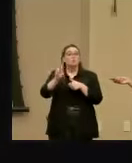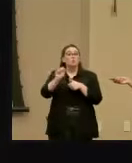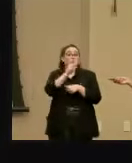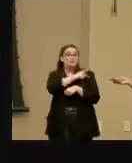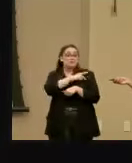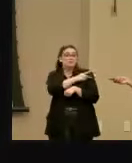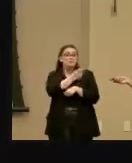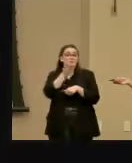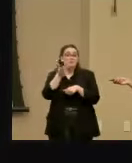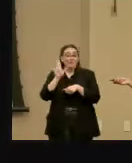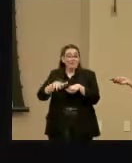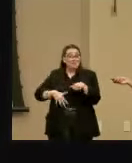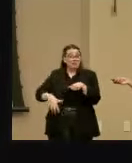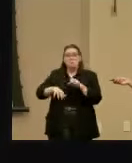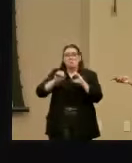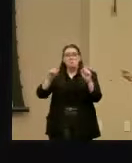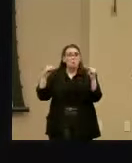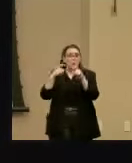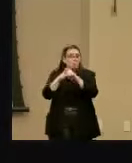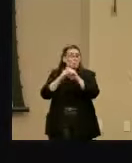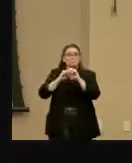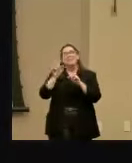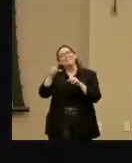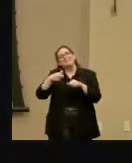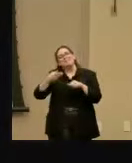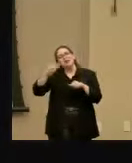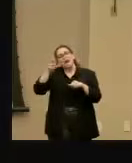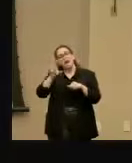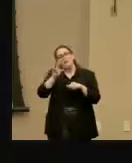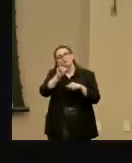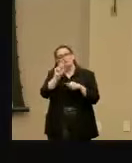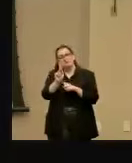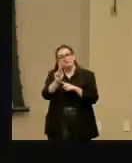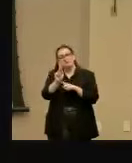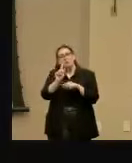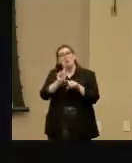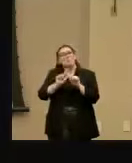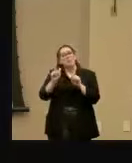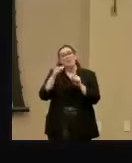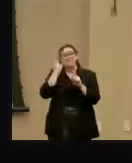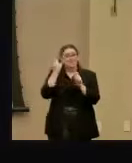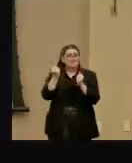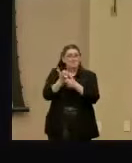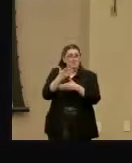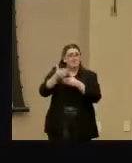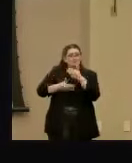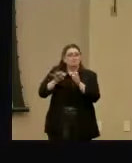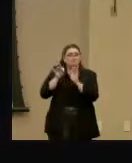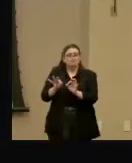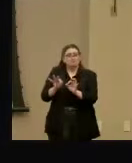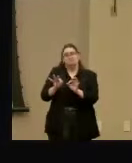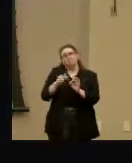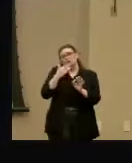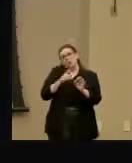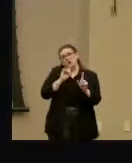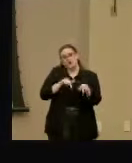are uncomplicated. Yes, they are considered high risk, but if you do things right, we have a very good chance of a good outcome. So before